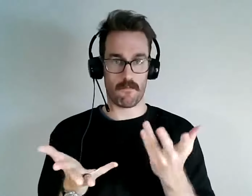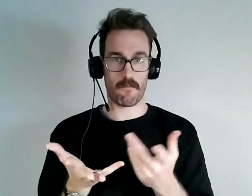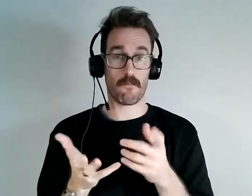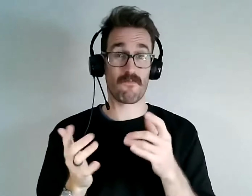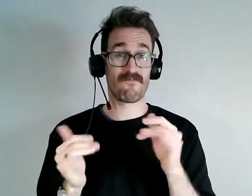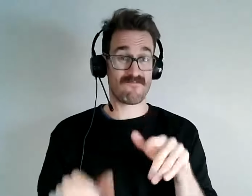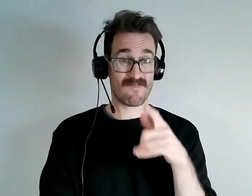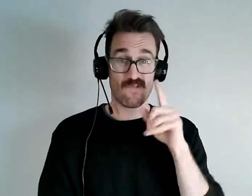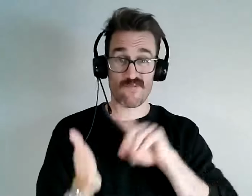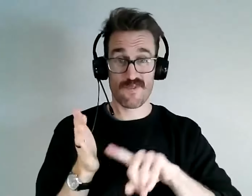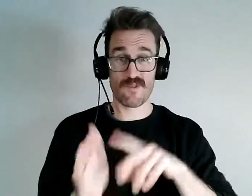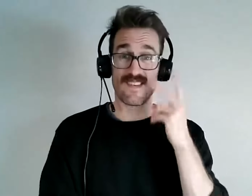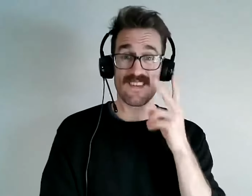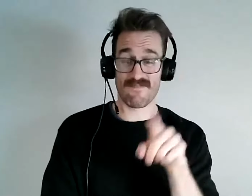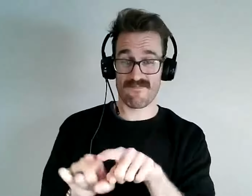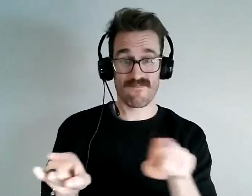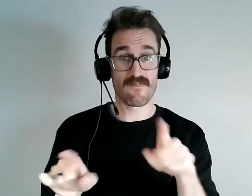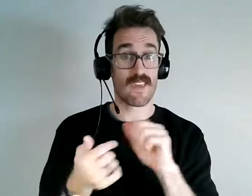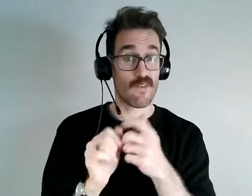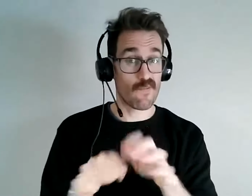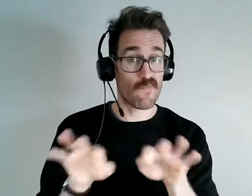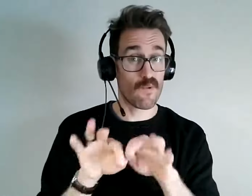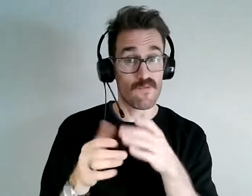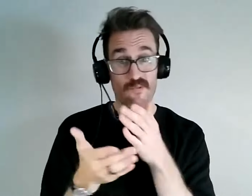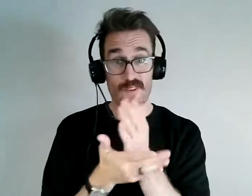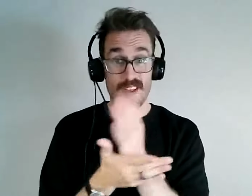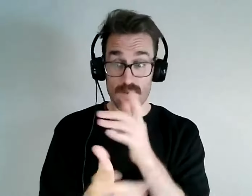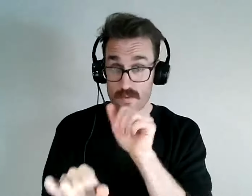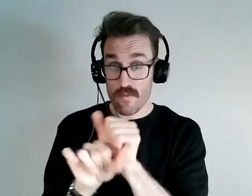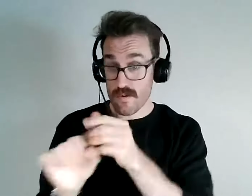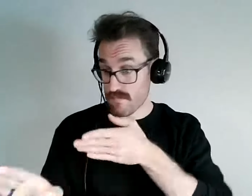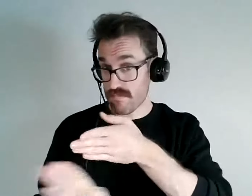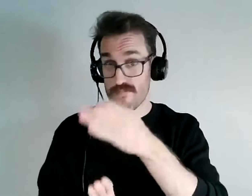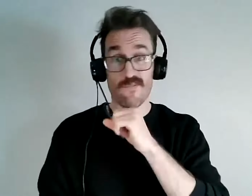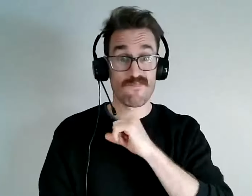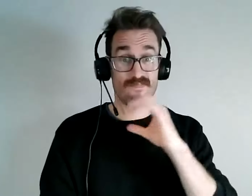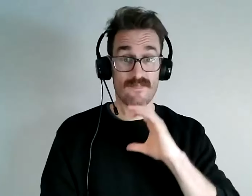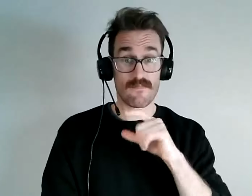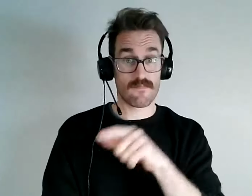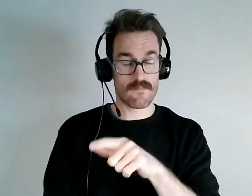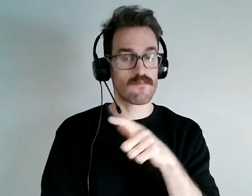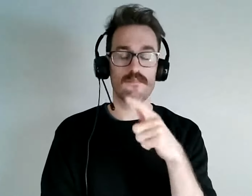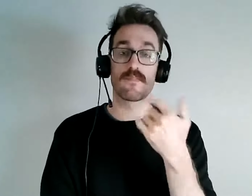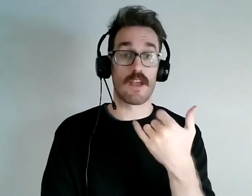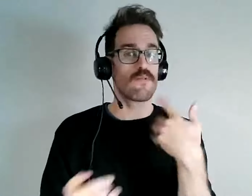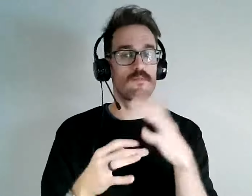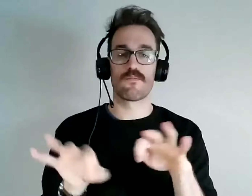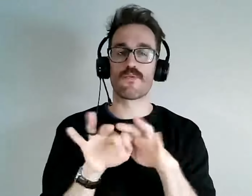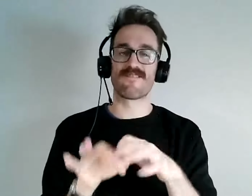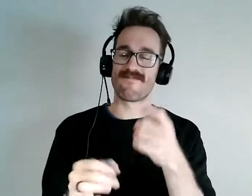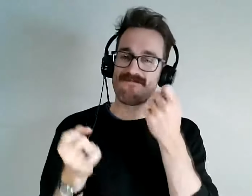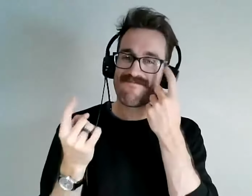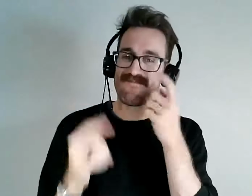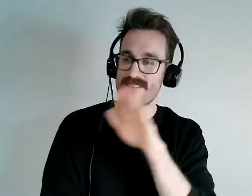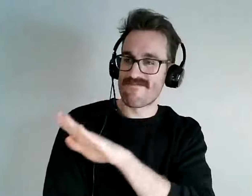in terms of the importance of right to work today for older people, it's actually helping us to understand the complexity